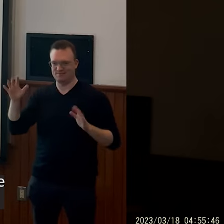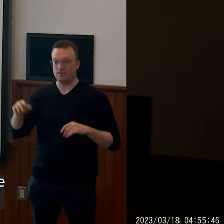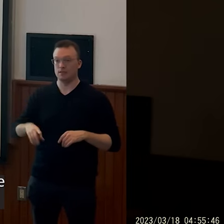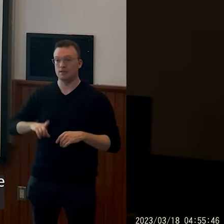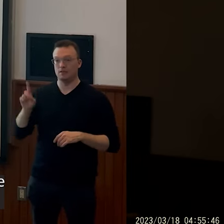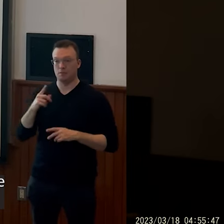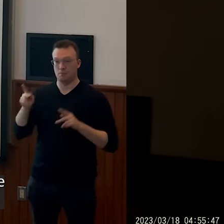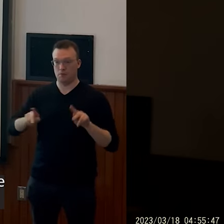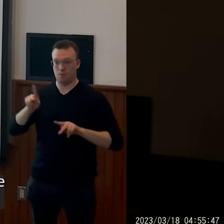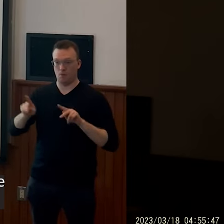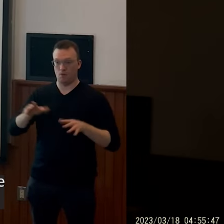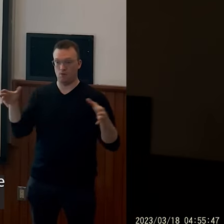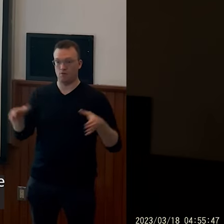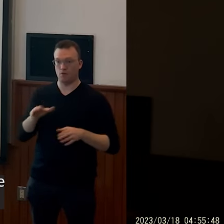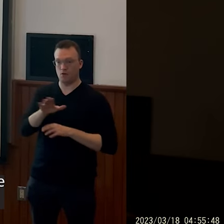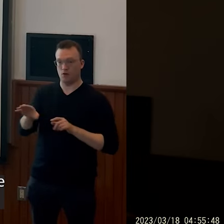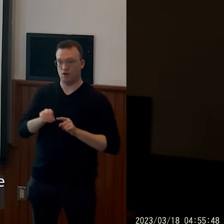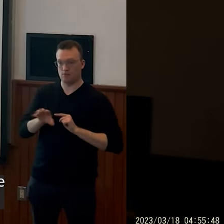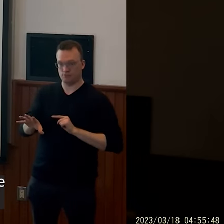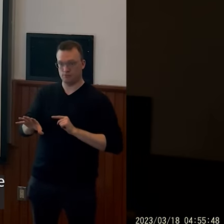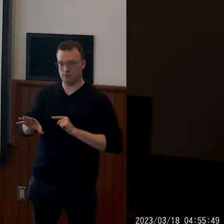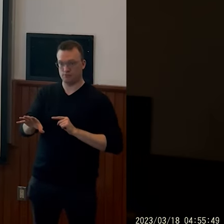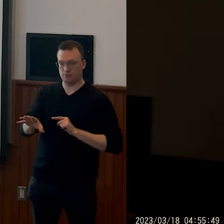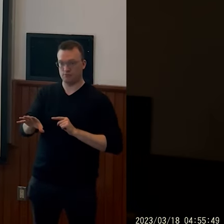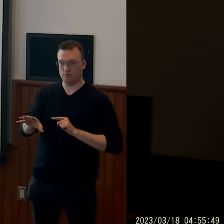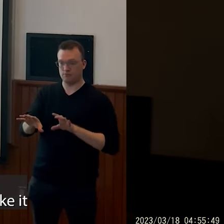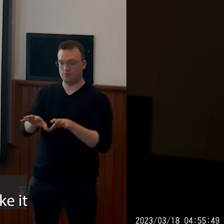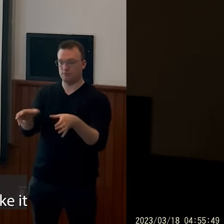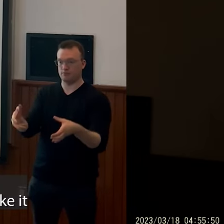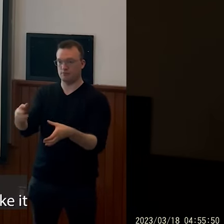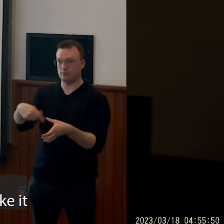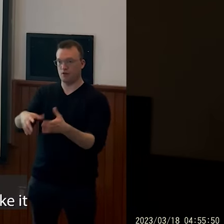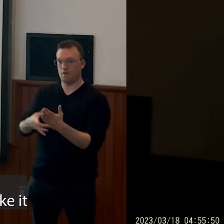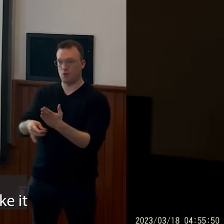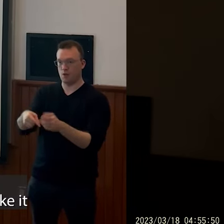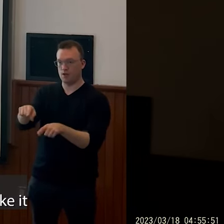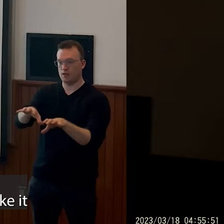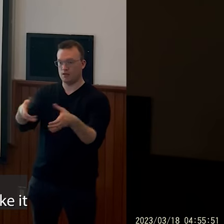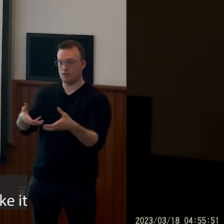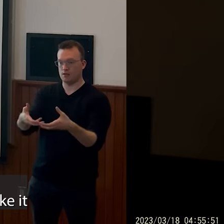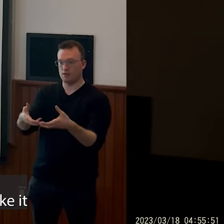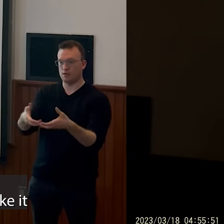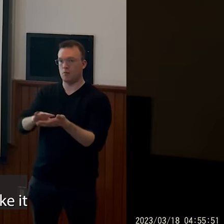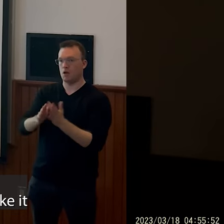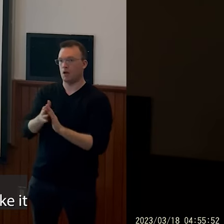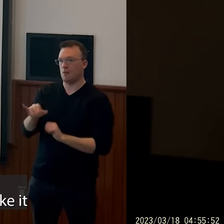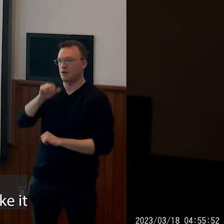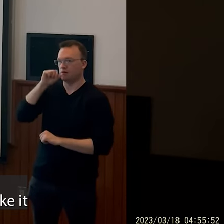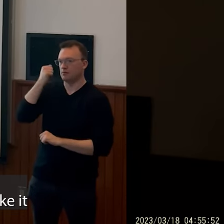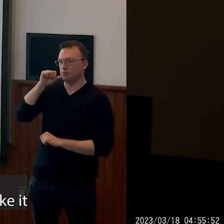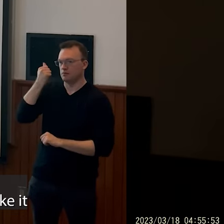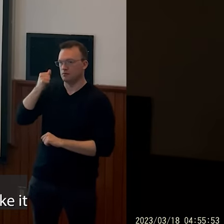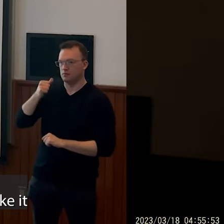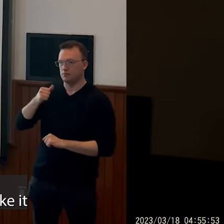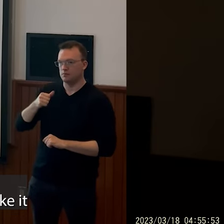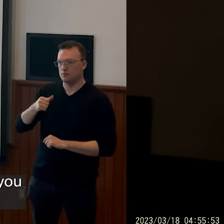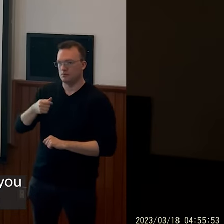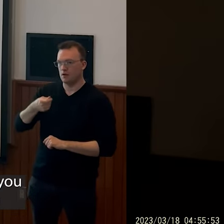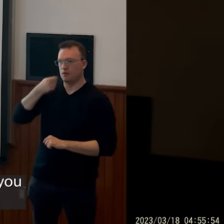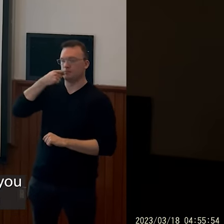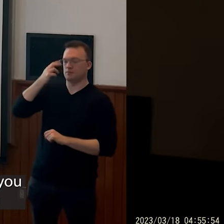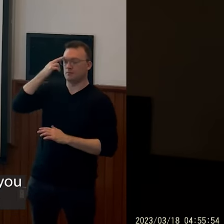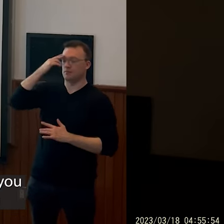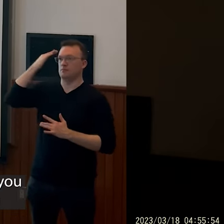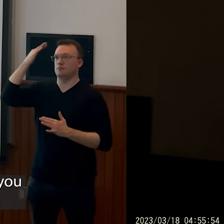these people whose ejaculation the fluid become like drugs that you can take it and you can get it